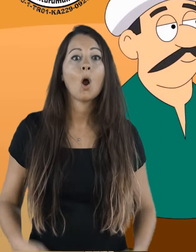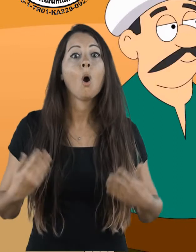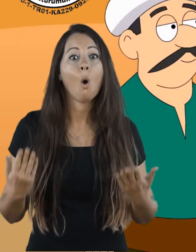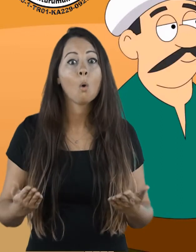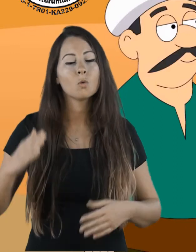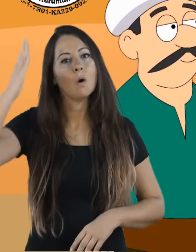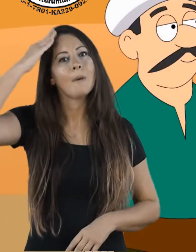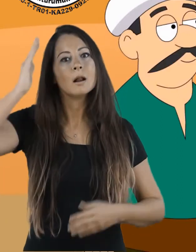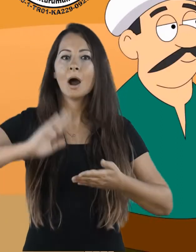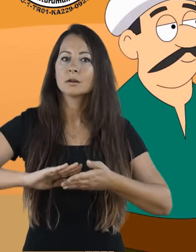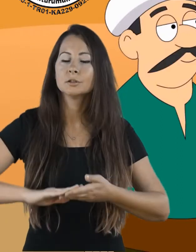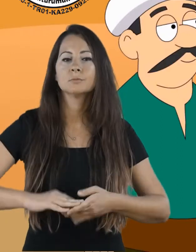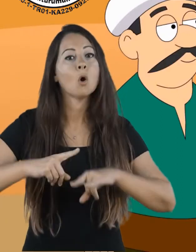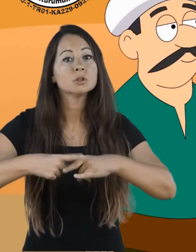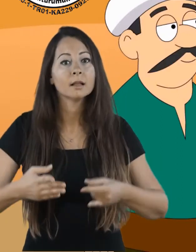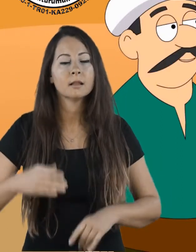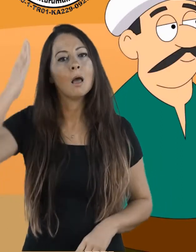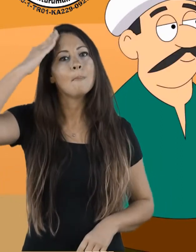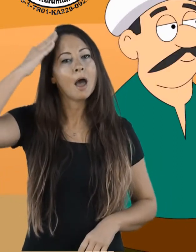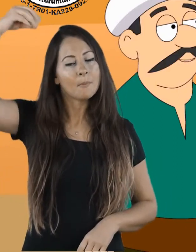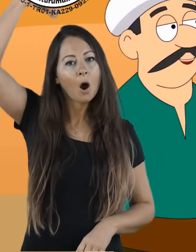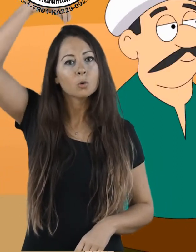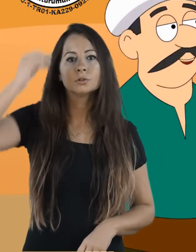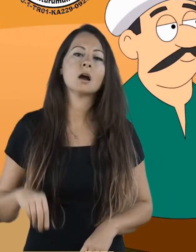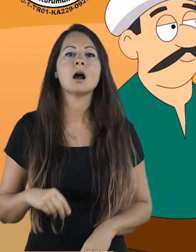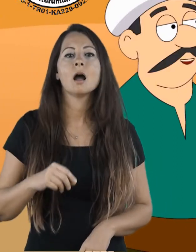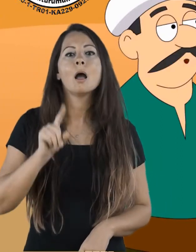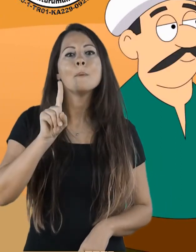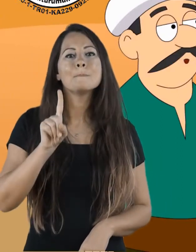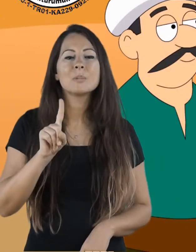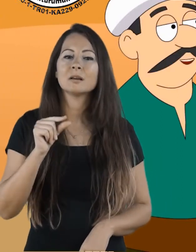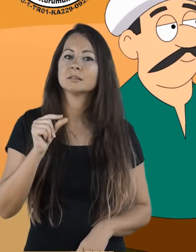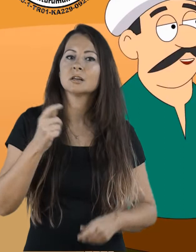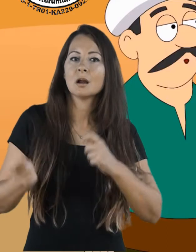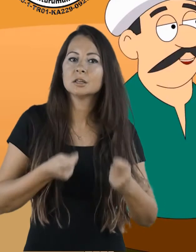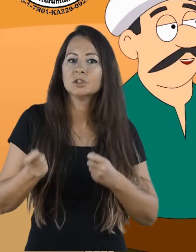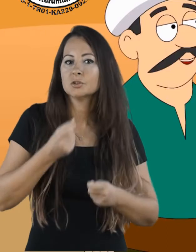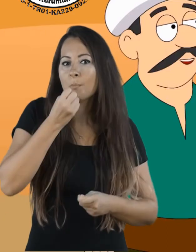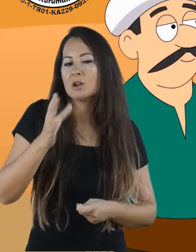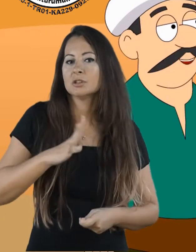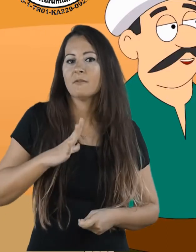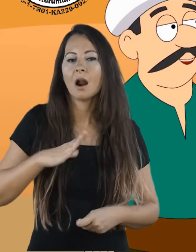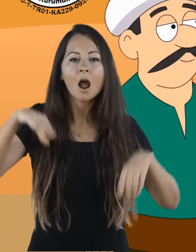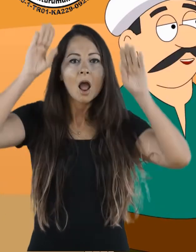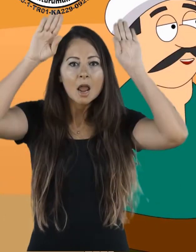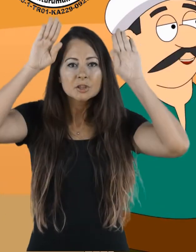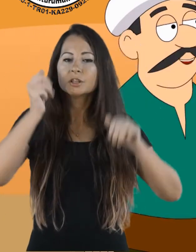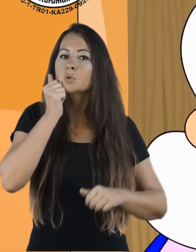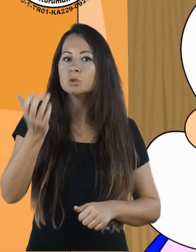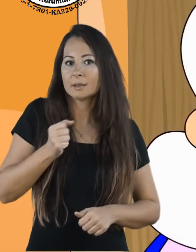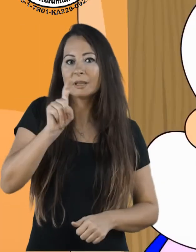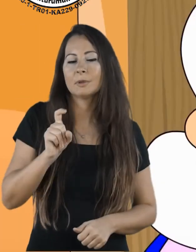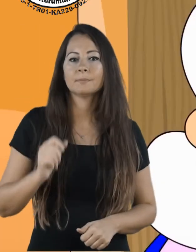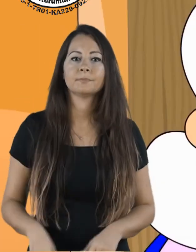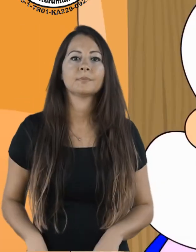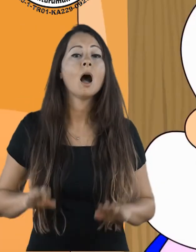Oh, hello my friend. Welcome. Hello Hoca. I have some tasks on my farm today. May I borrow your donkey?